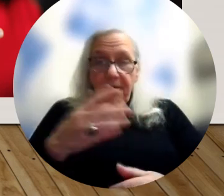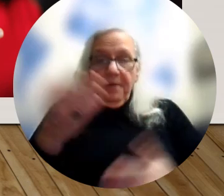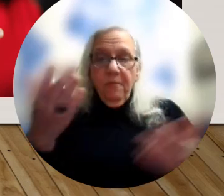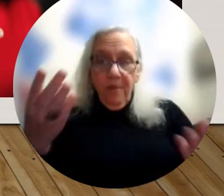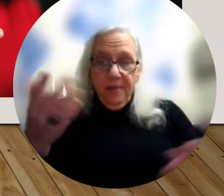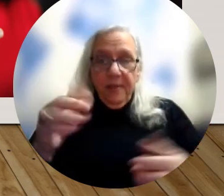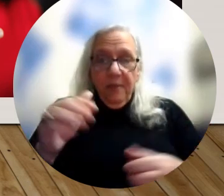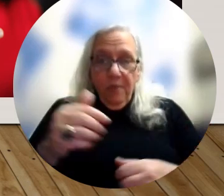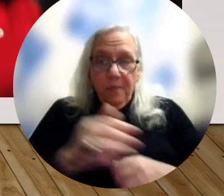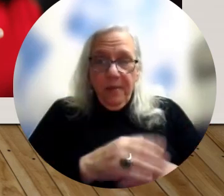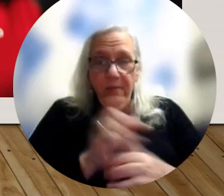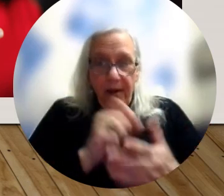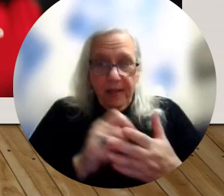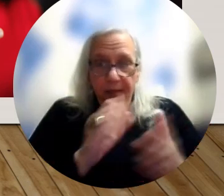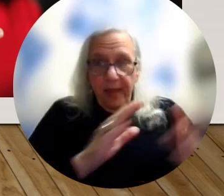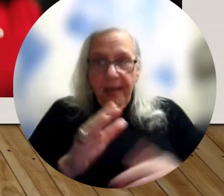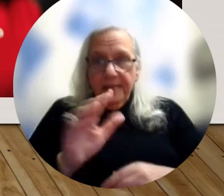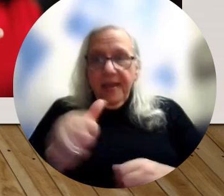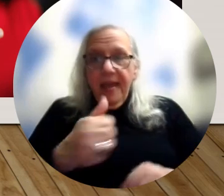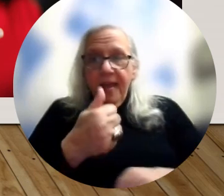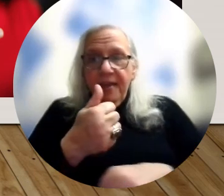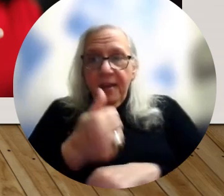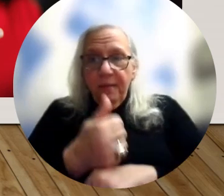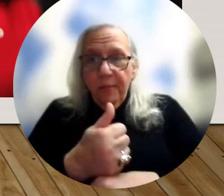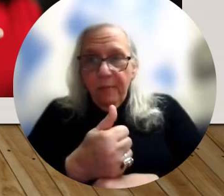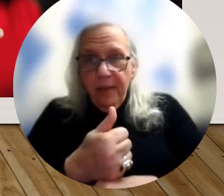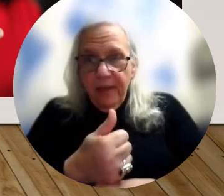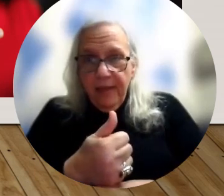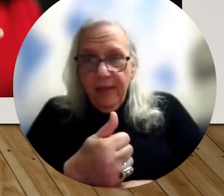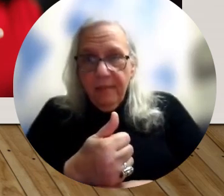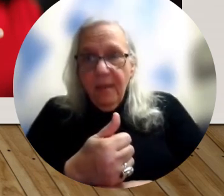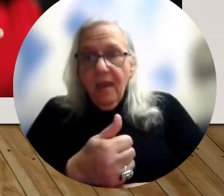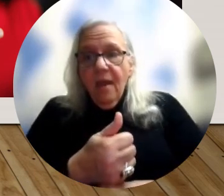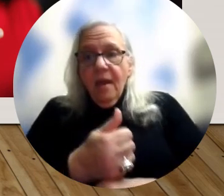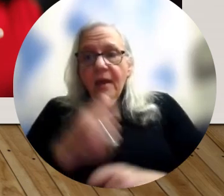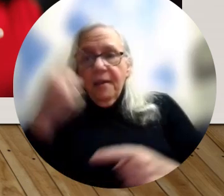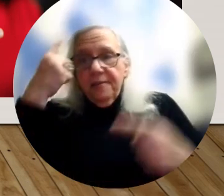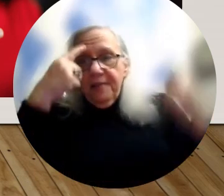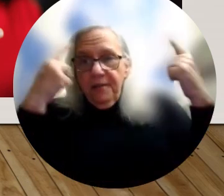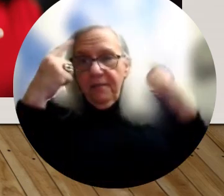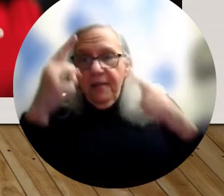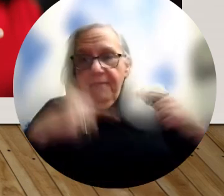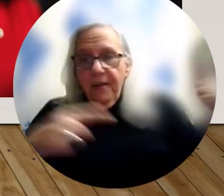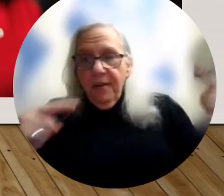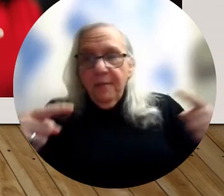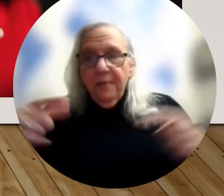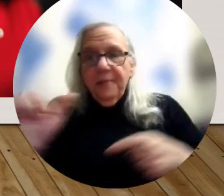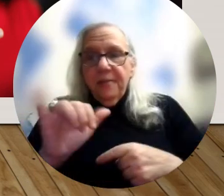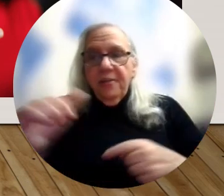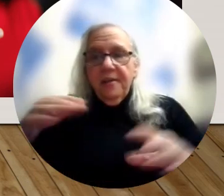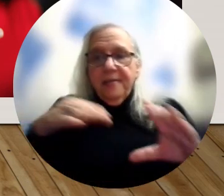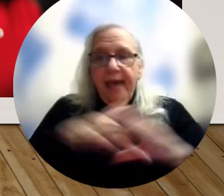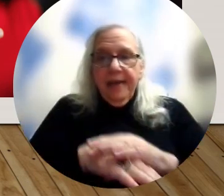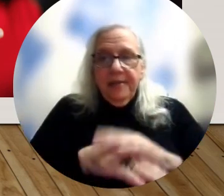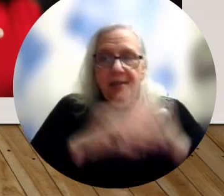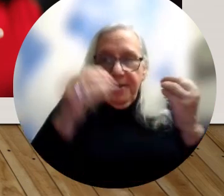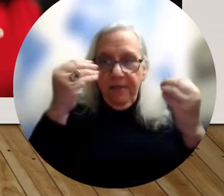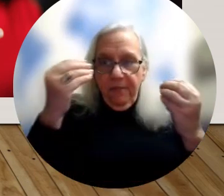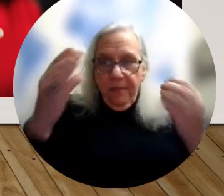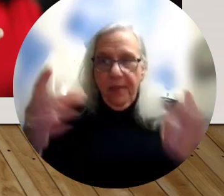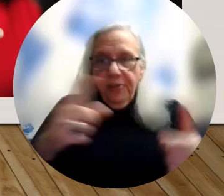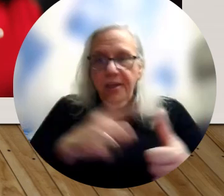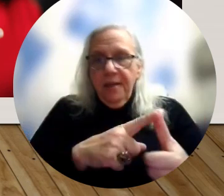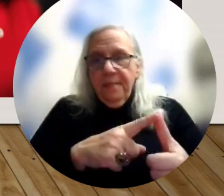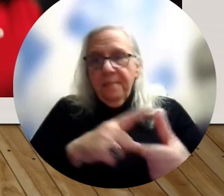So they're the ones that will be writing the plans and implementing them, considering variables such as access